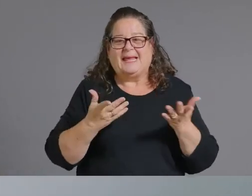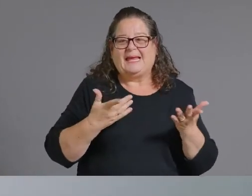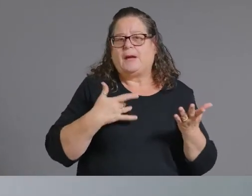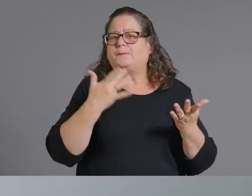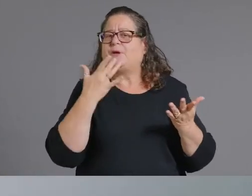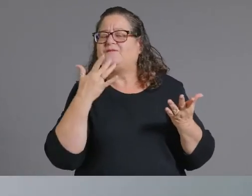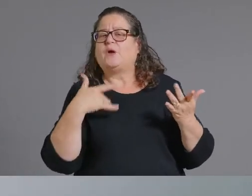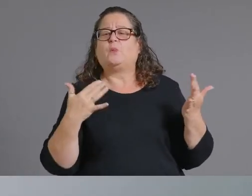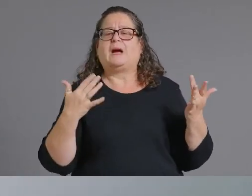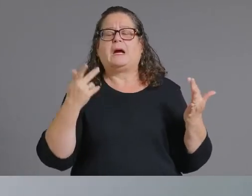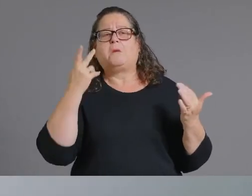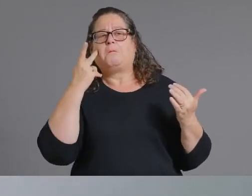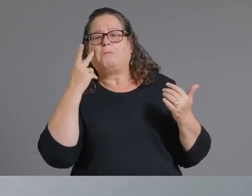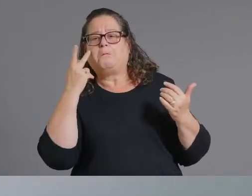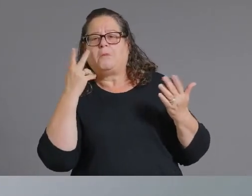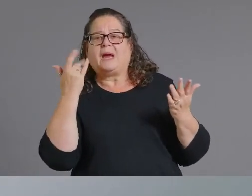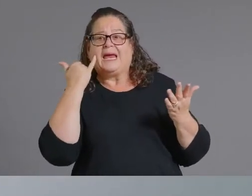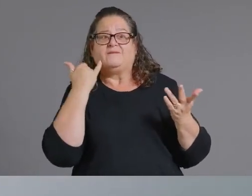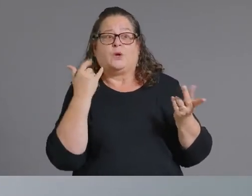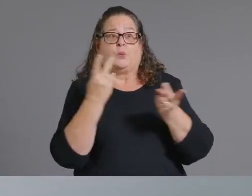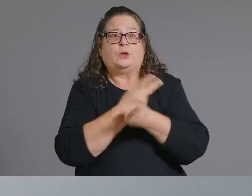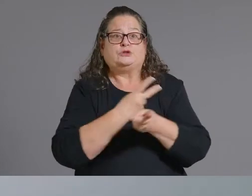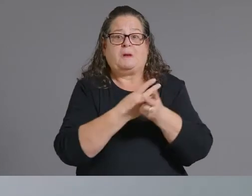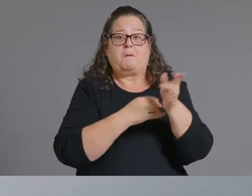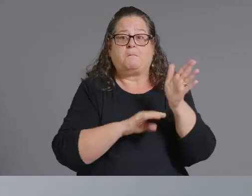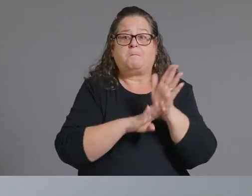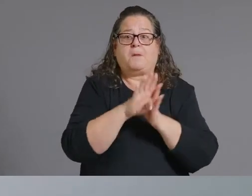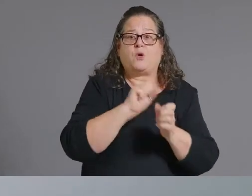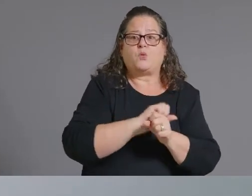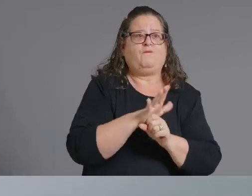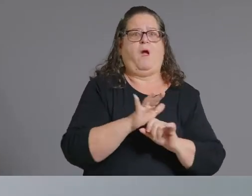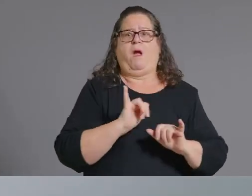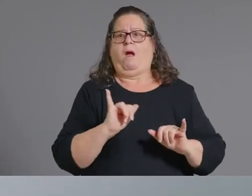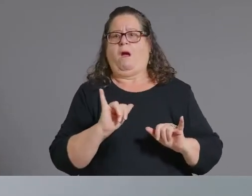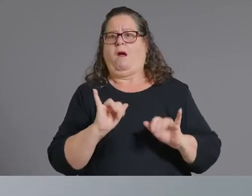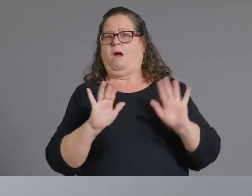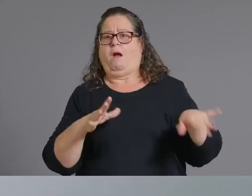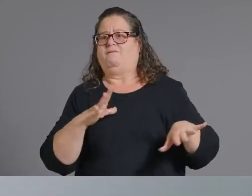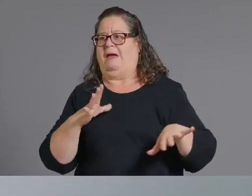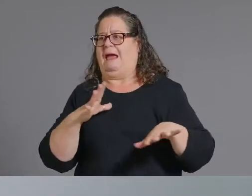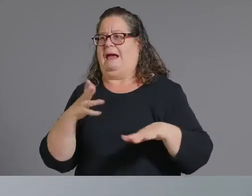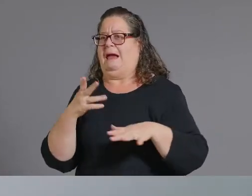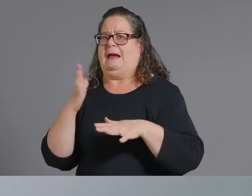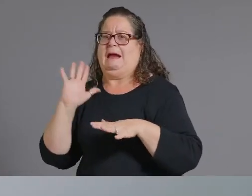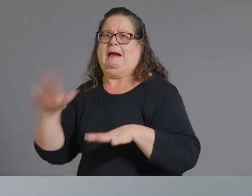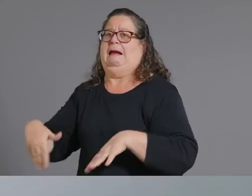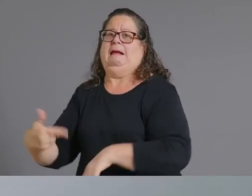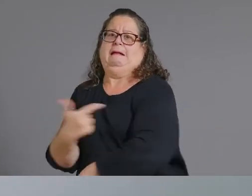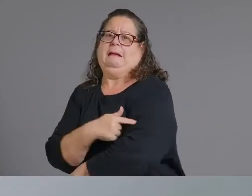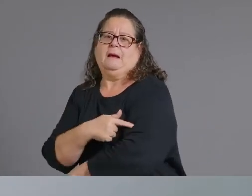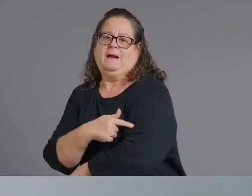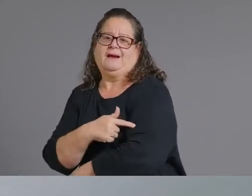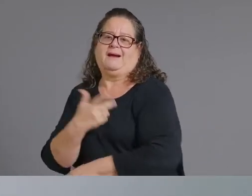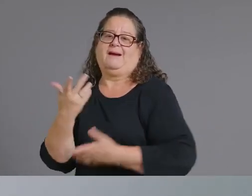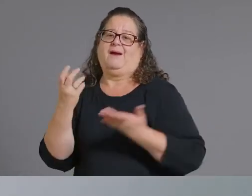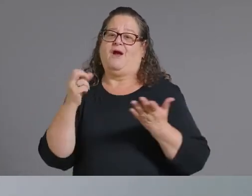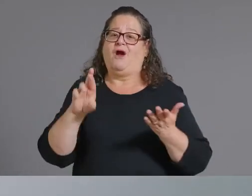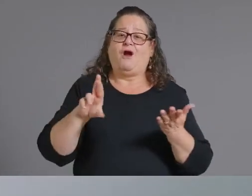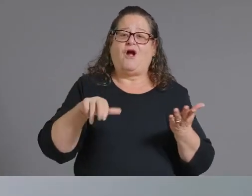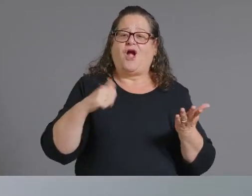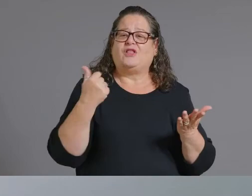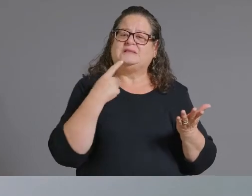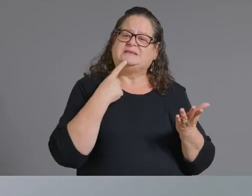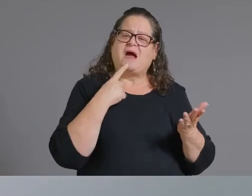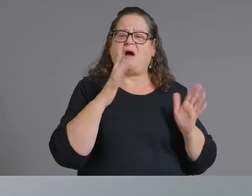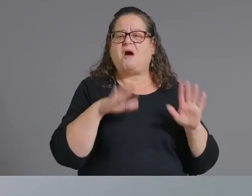all right i'm not going to wait and see anymore i'm going to i'm going to get vaccinated we've also heard a number of people who were waiting until their kids were out of school so their kids didn't miss